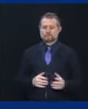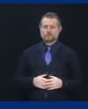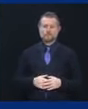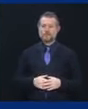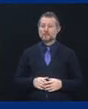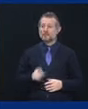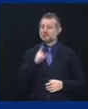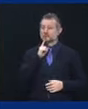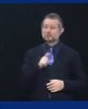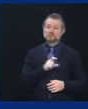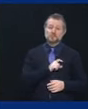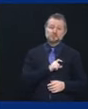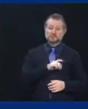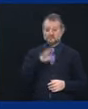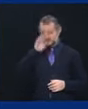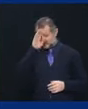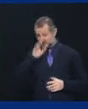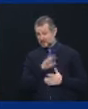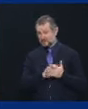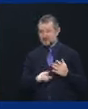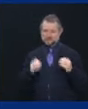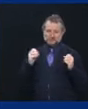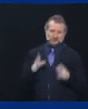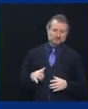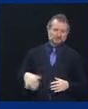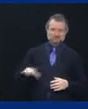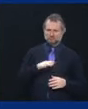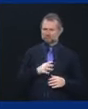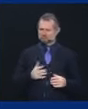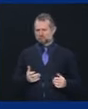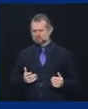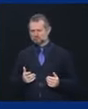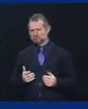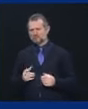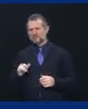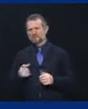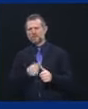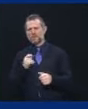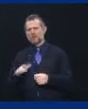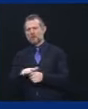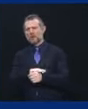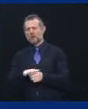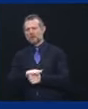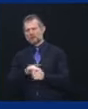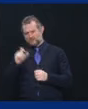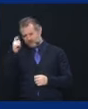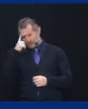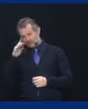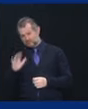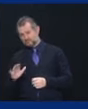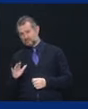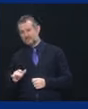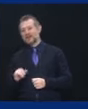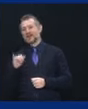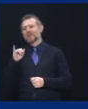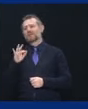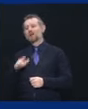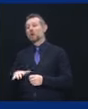workers basically get from the local governments. If the local governments have been giving to 65